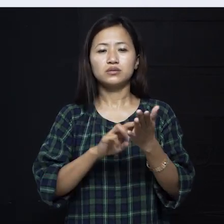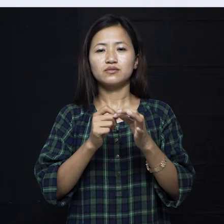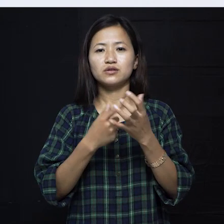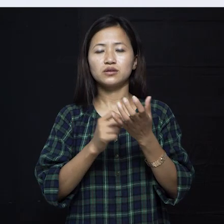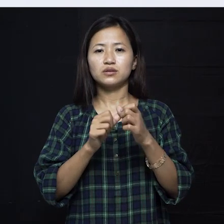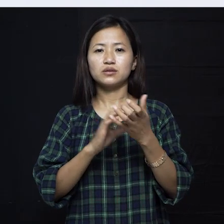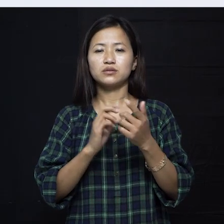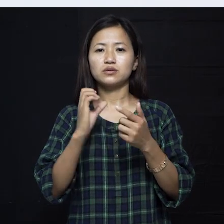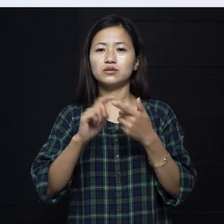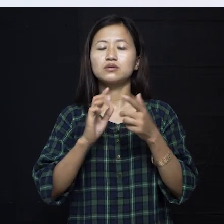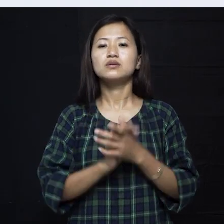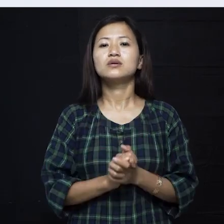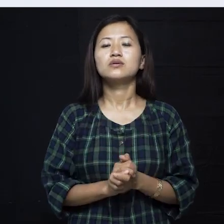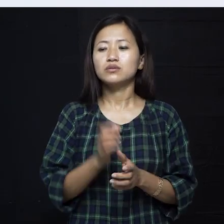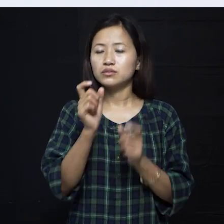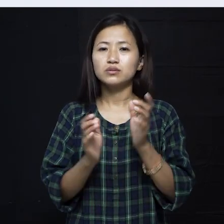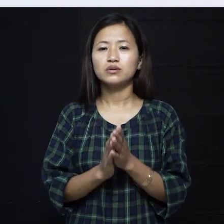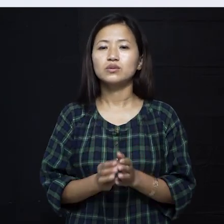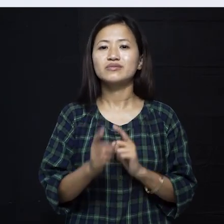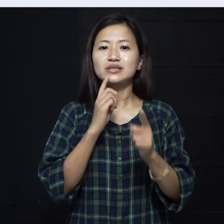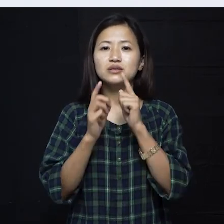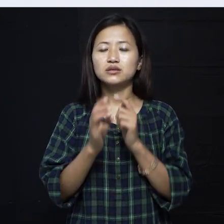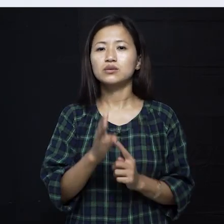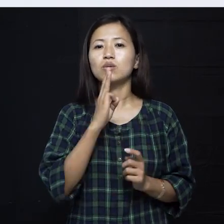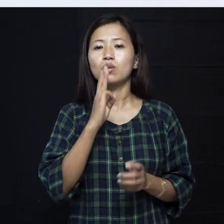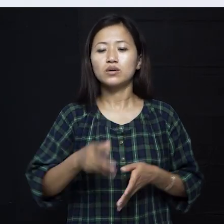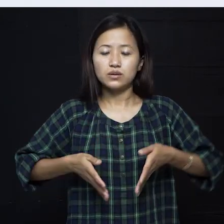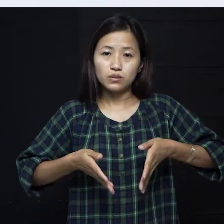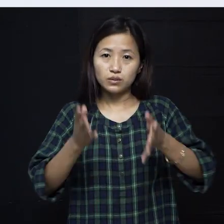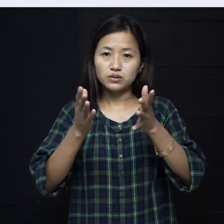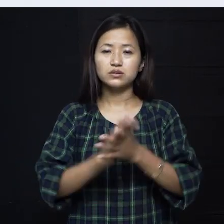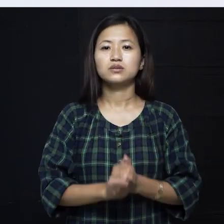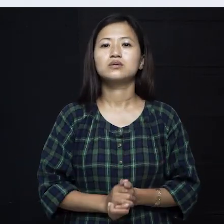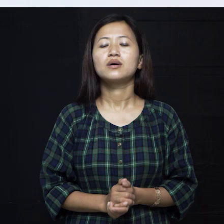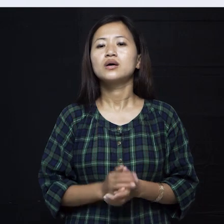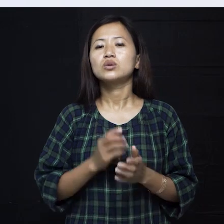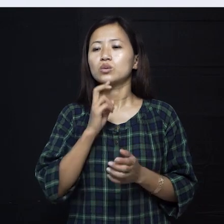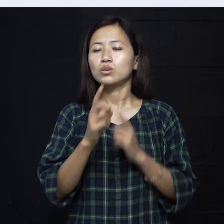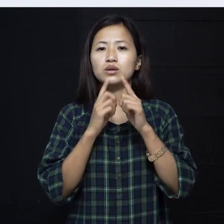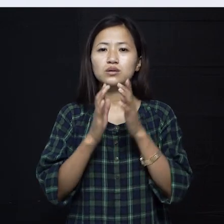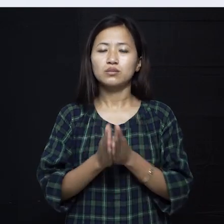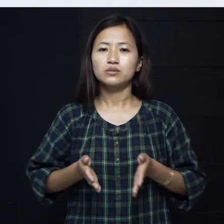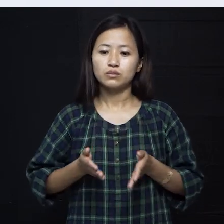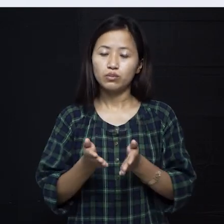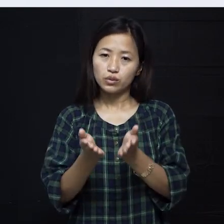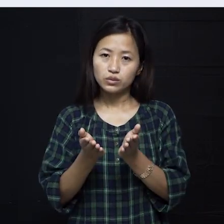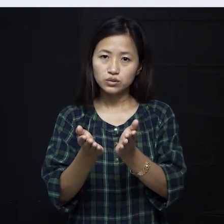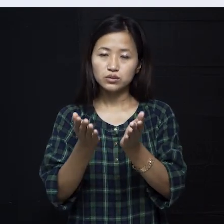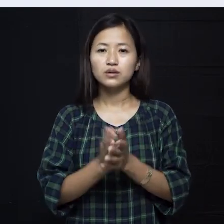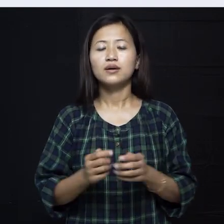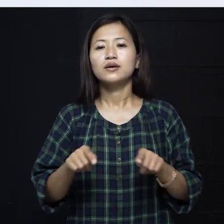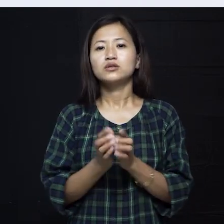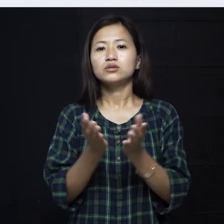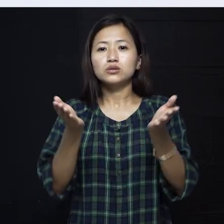have also discussed about the waterways. Waterways means we are talking about the boats, the canoes, ships and